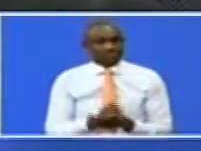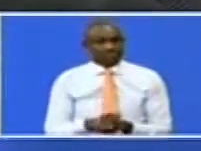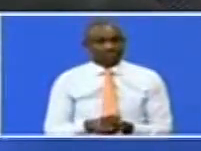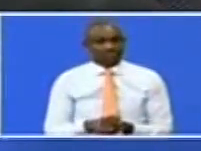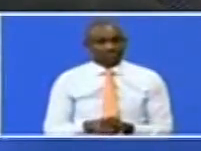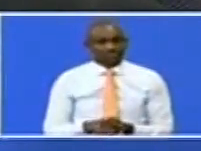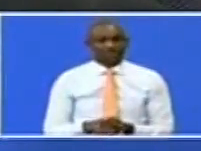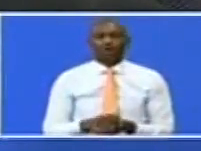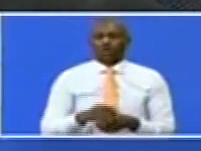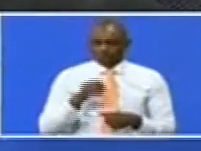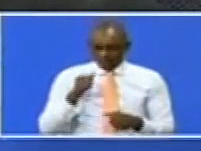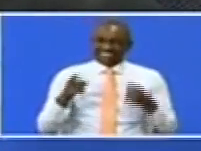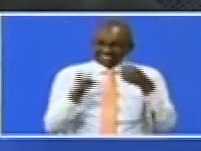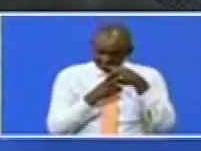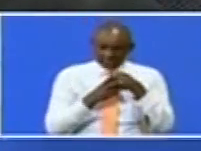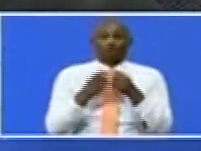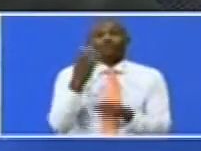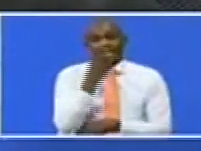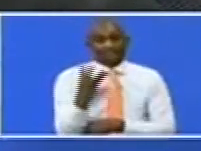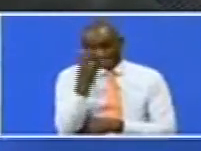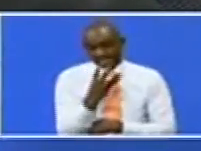on the 7th of